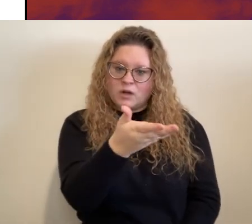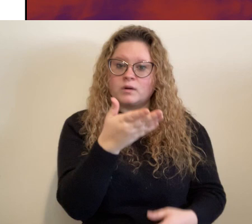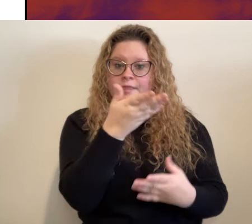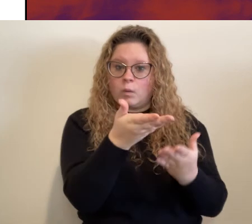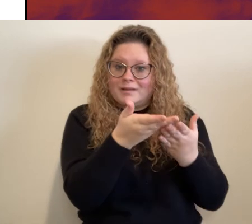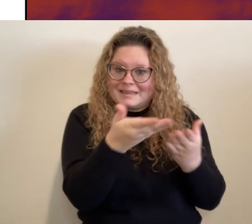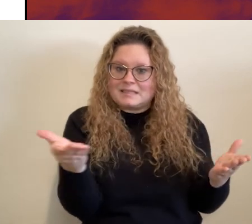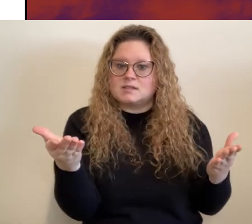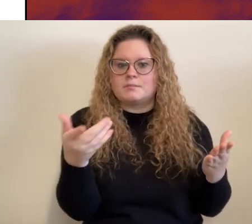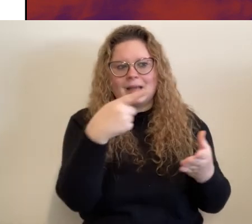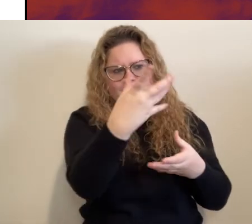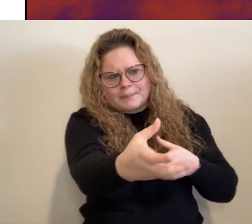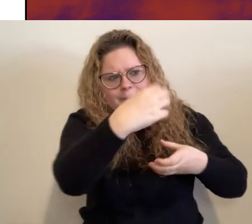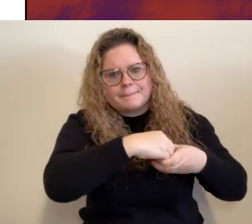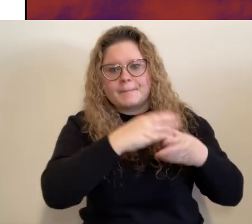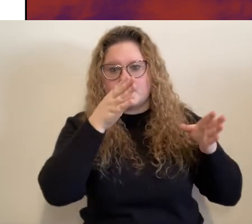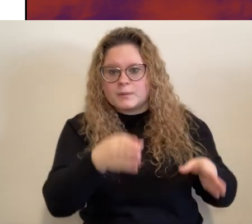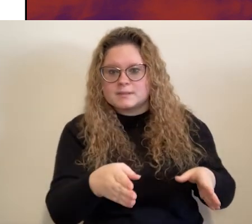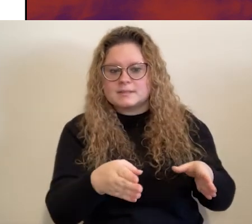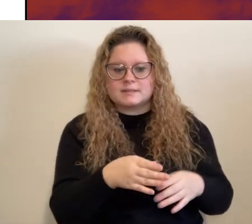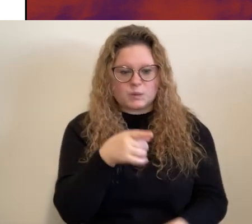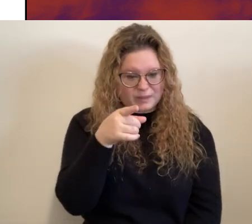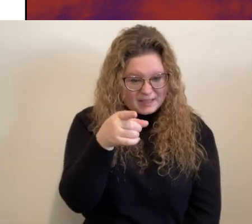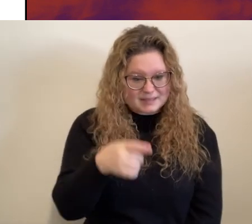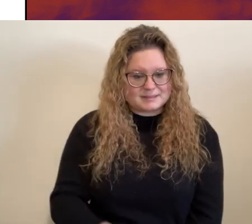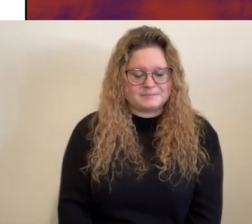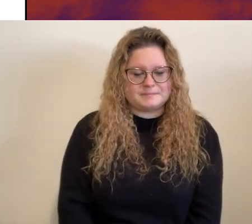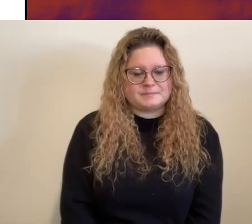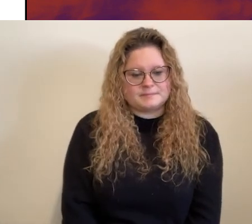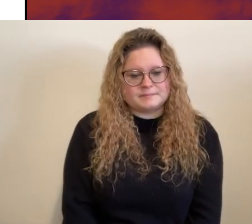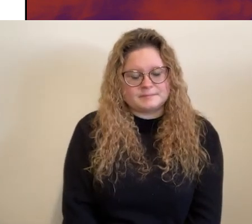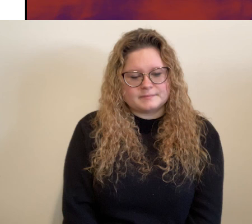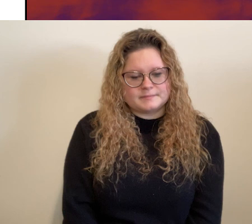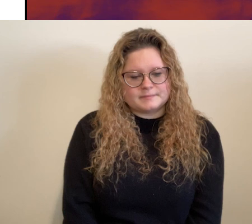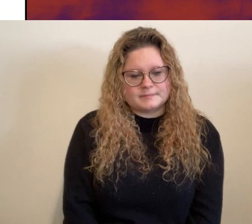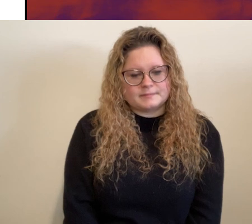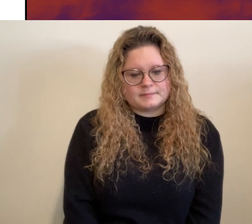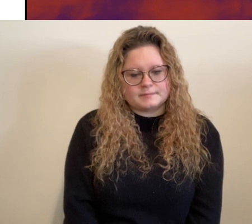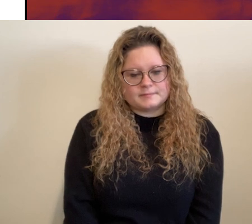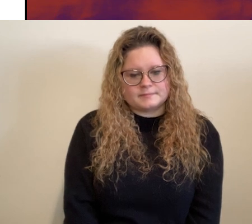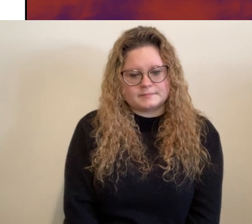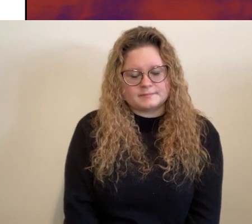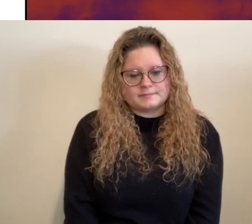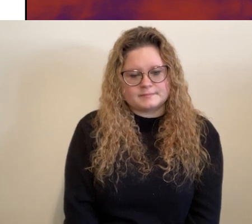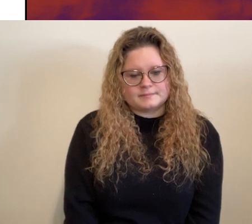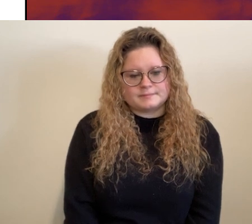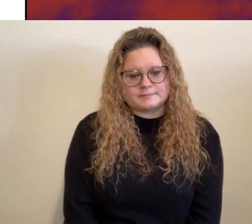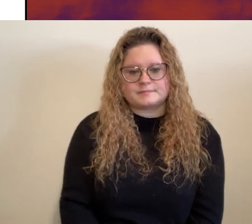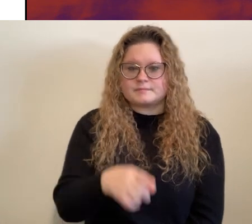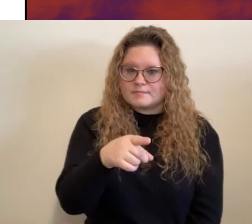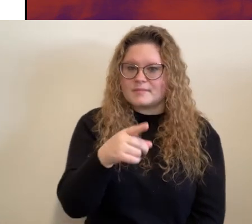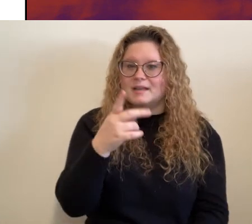it's you. So we can see here in this, like that is sort of the base imagery